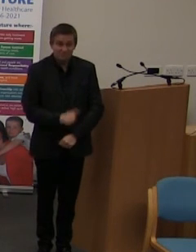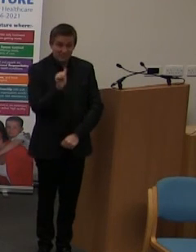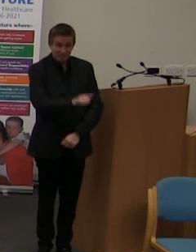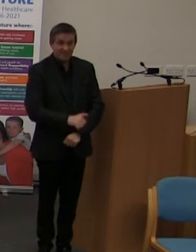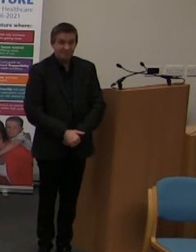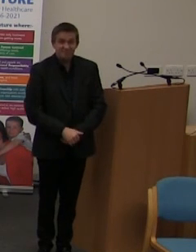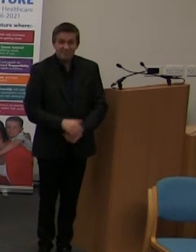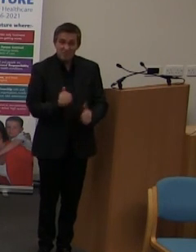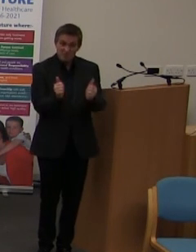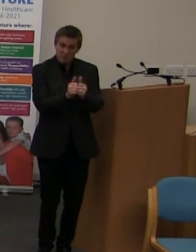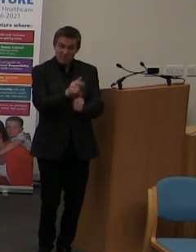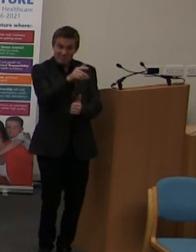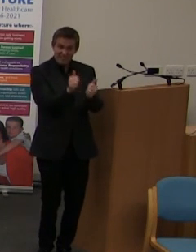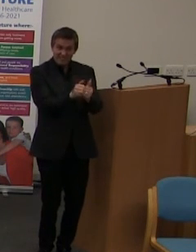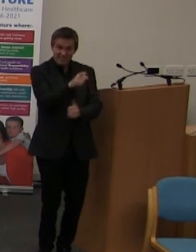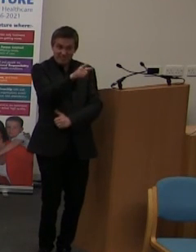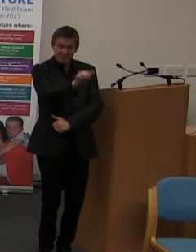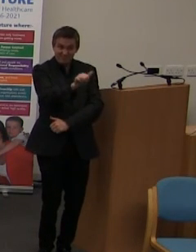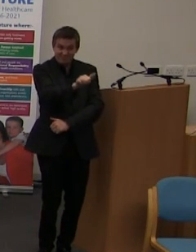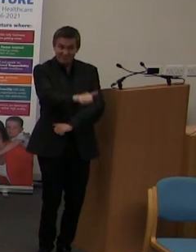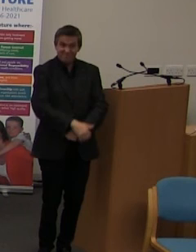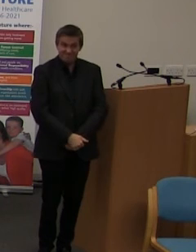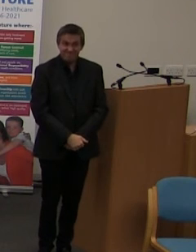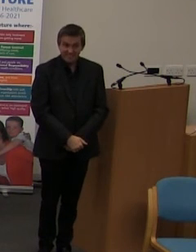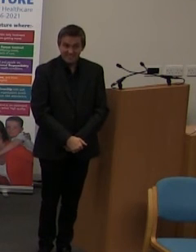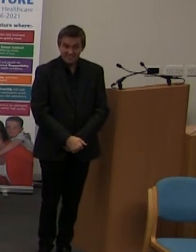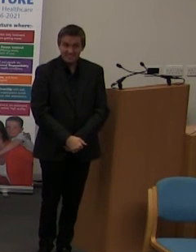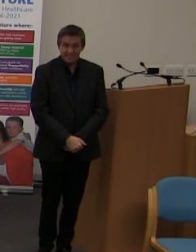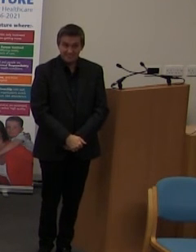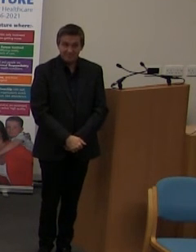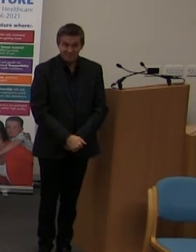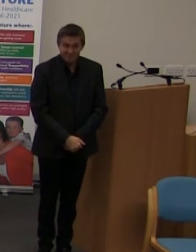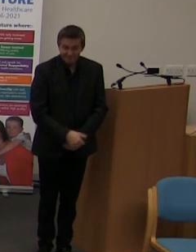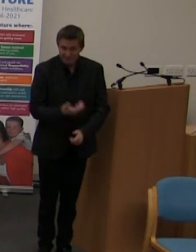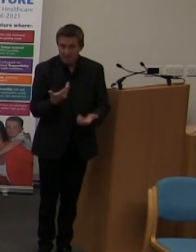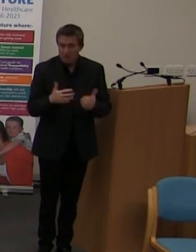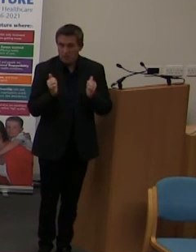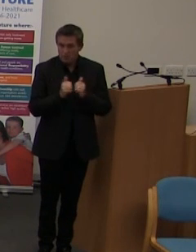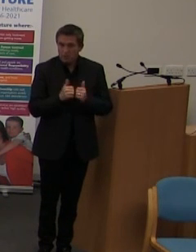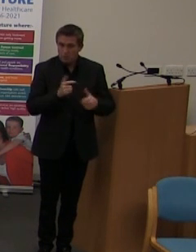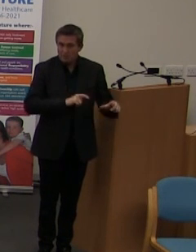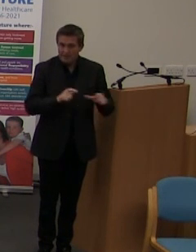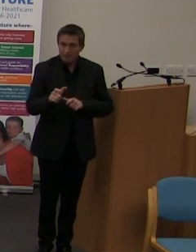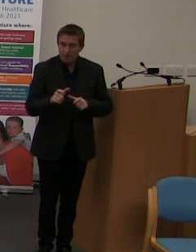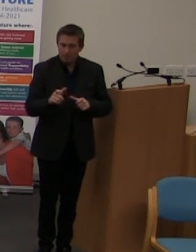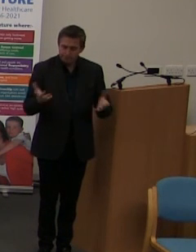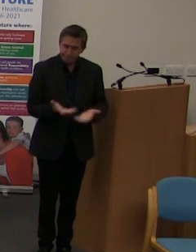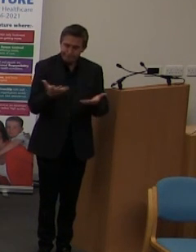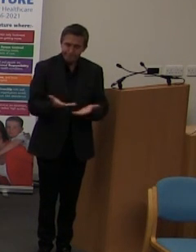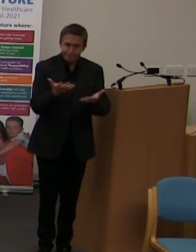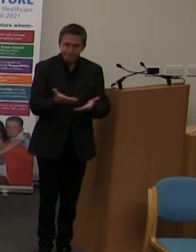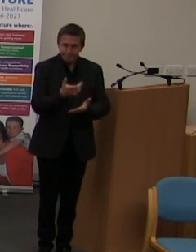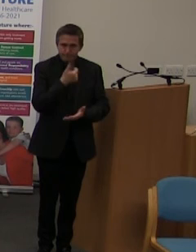I think we're working partnership to try and make sure that we've done our bit and that people contribute. So I think we would continue with that kind of person-centred approach,